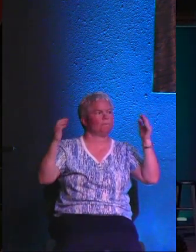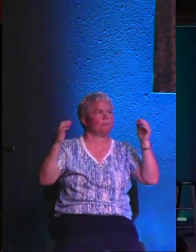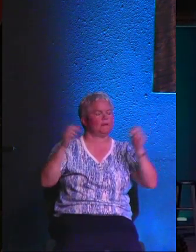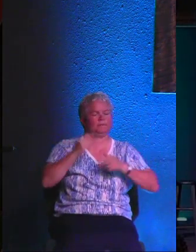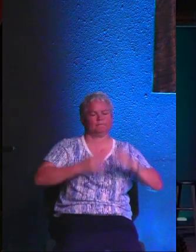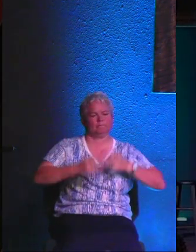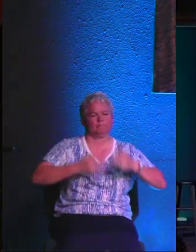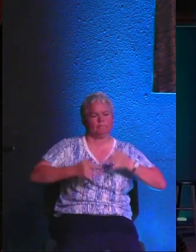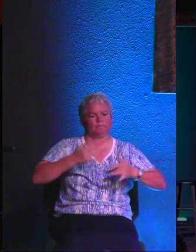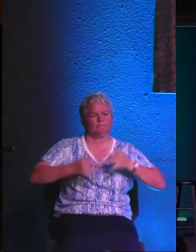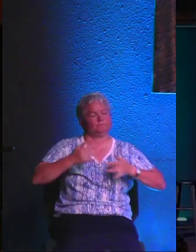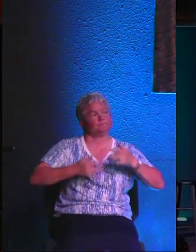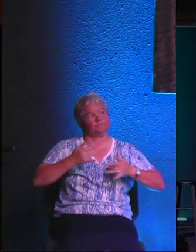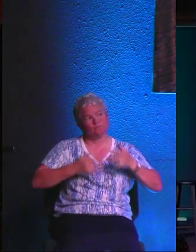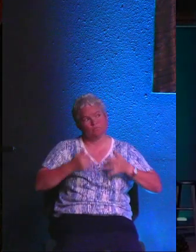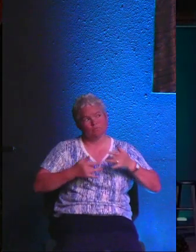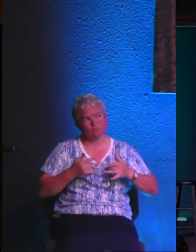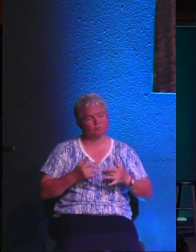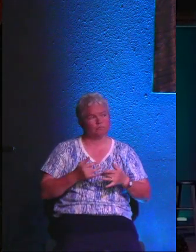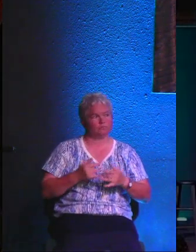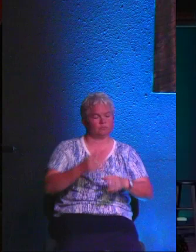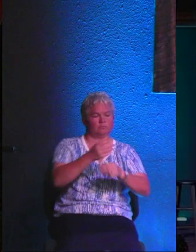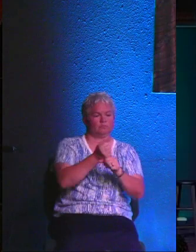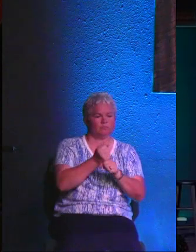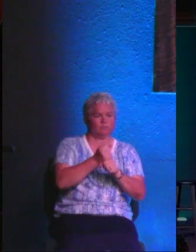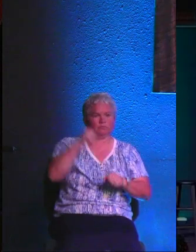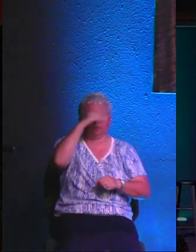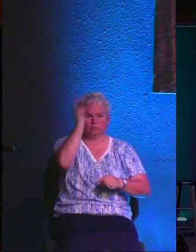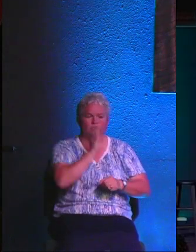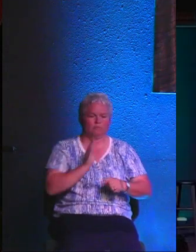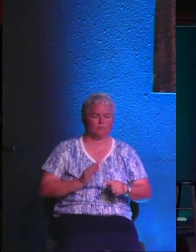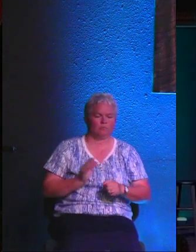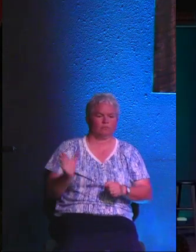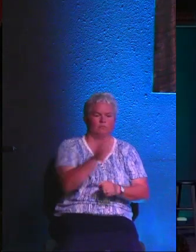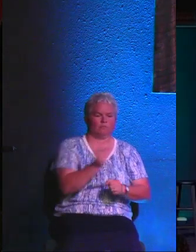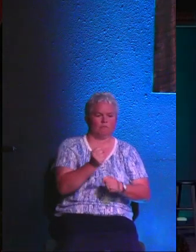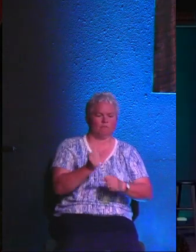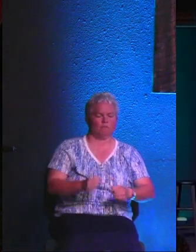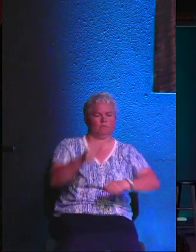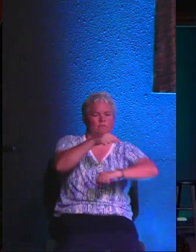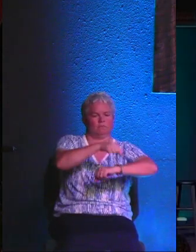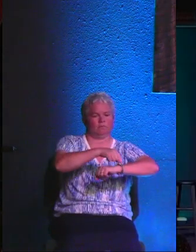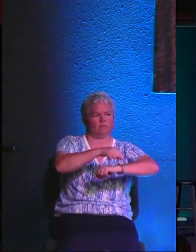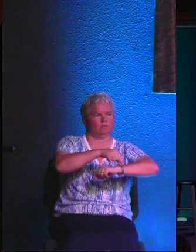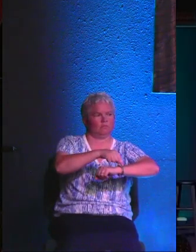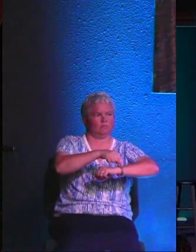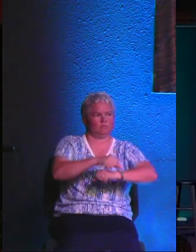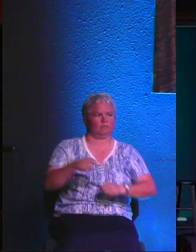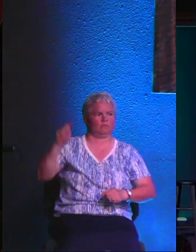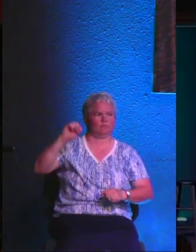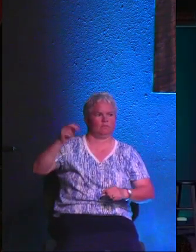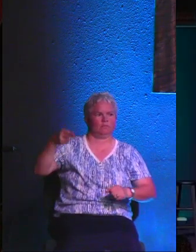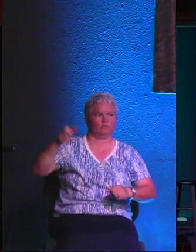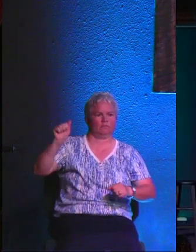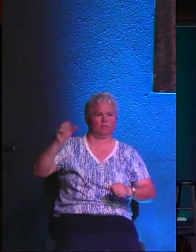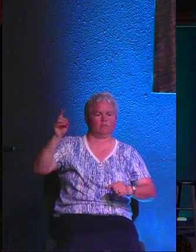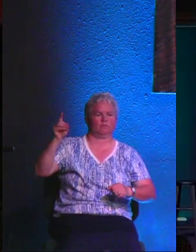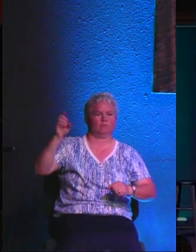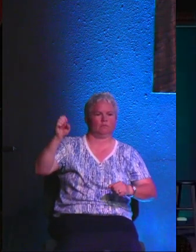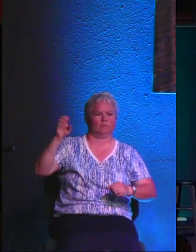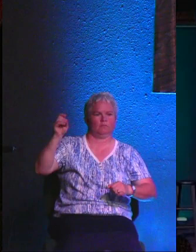Isn't that exciting? Hey, if you guys have never taken time before after the service just to talk to Thaddeus, do